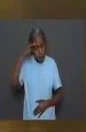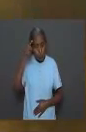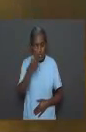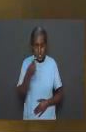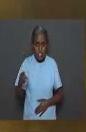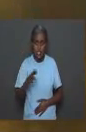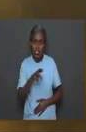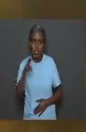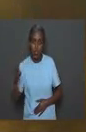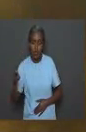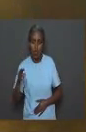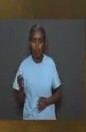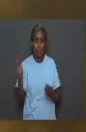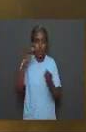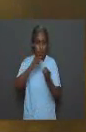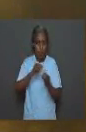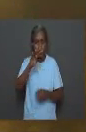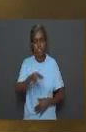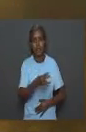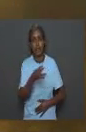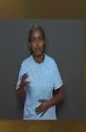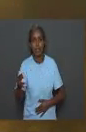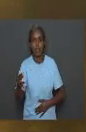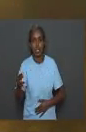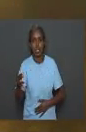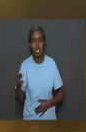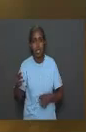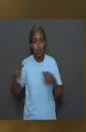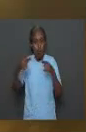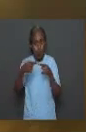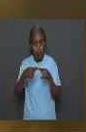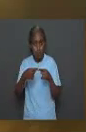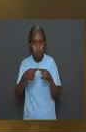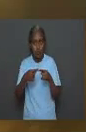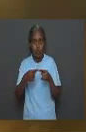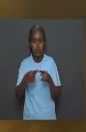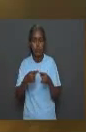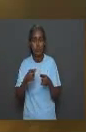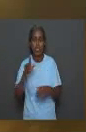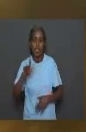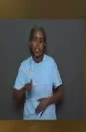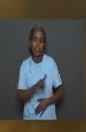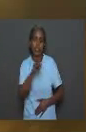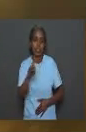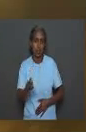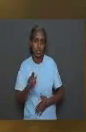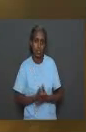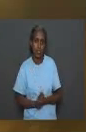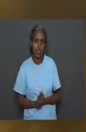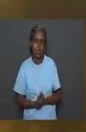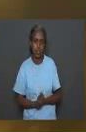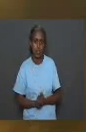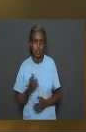Because each row of an augmented matrix corresponds to a linear